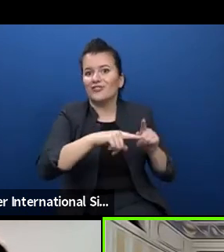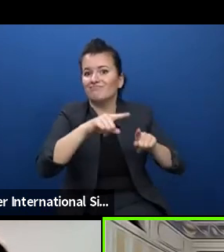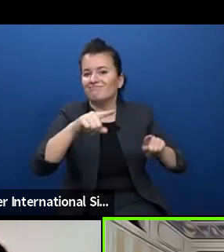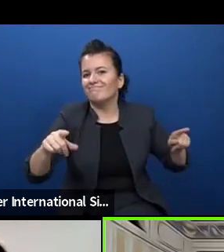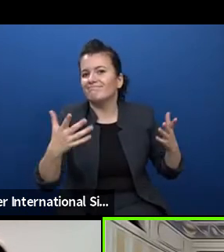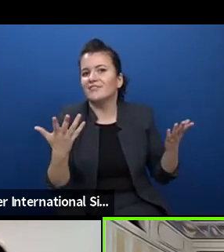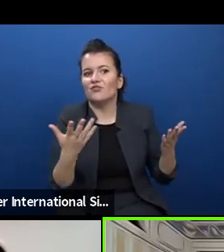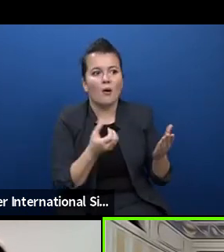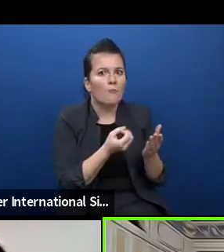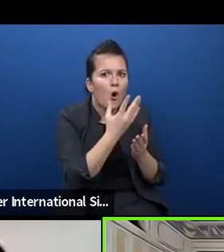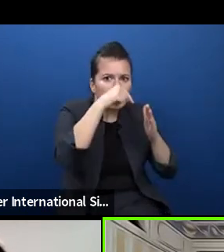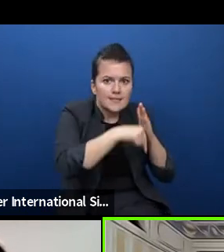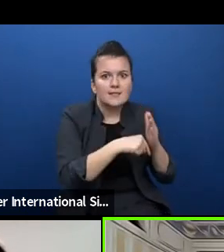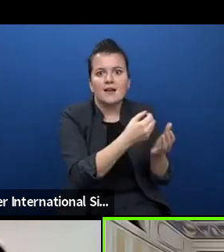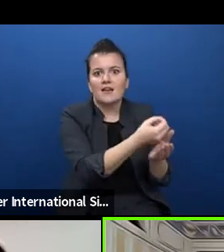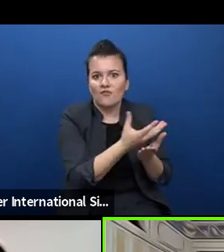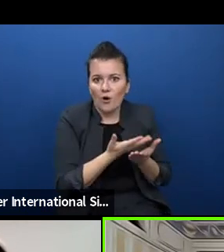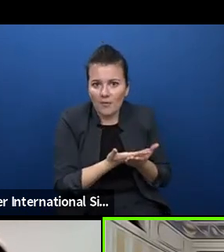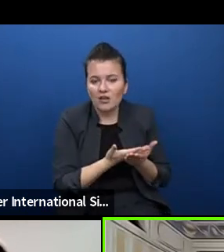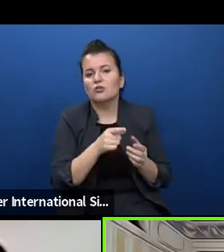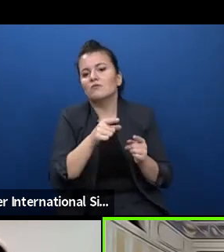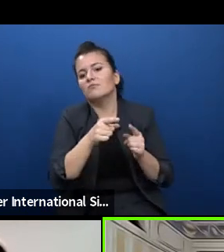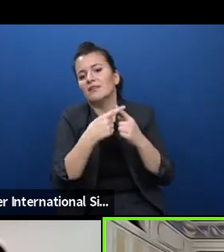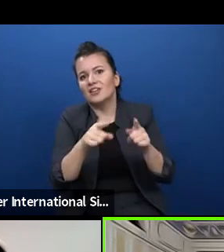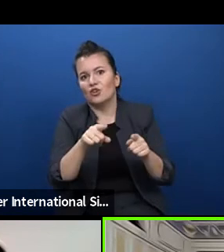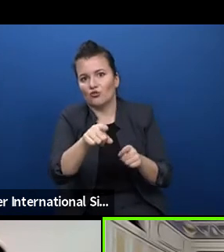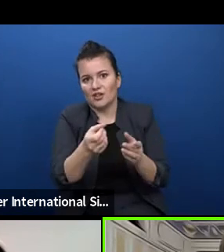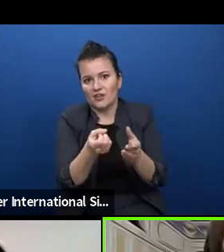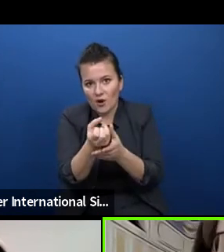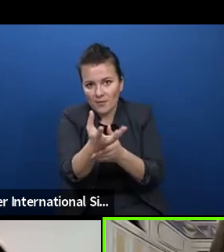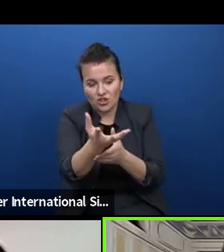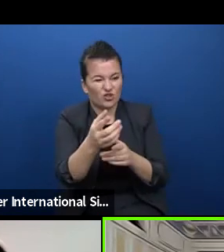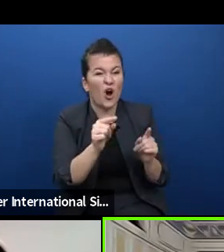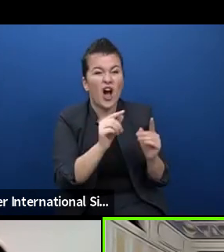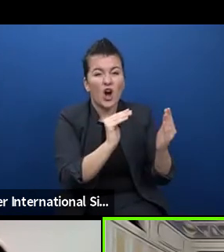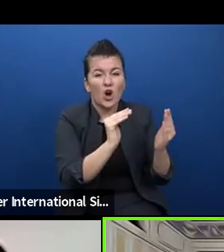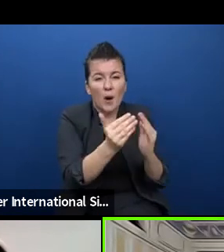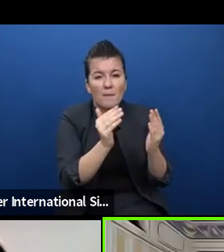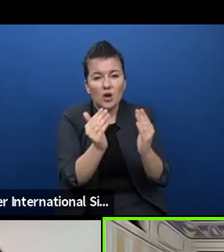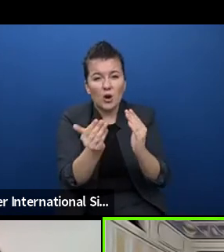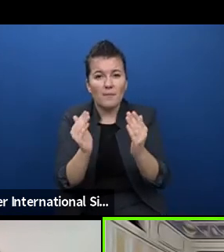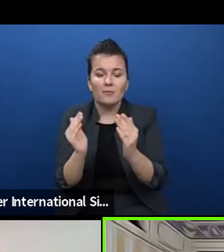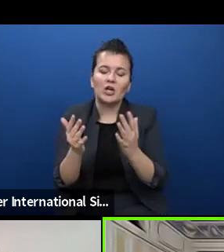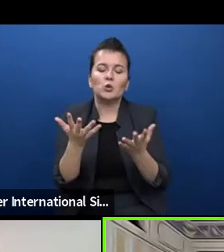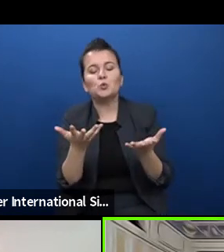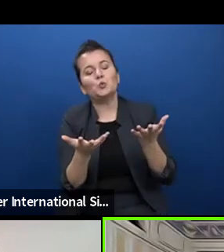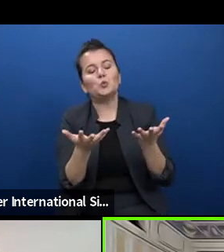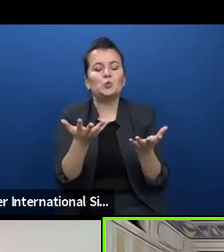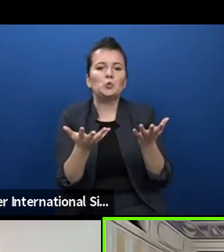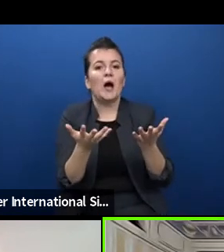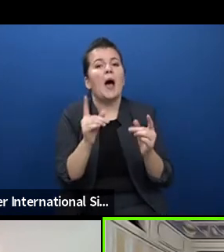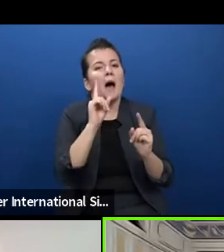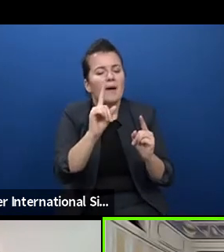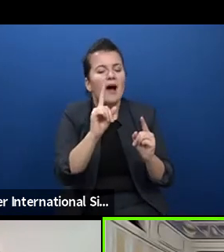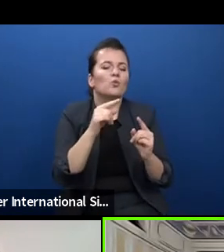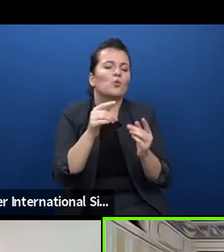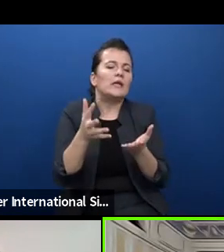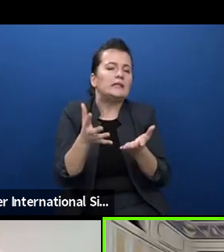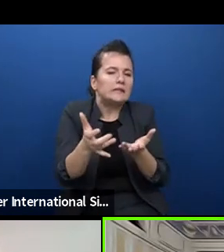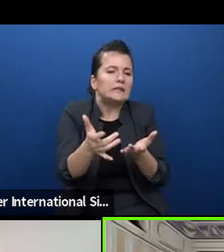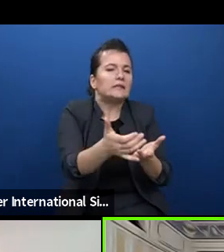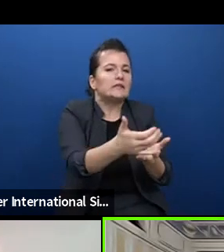some limitations to comparability of data, but we will try to assess each data source and